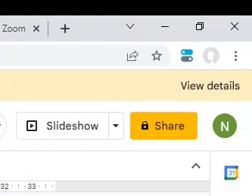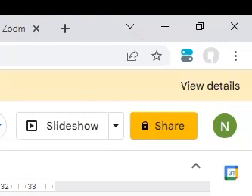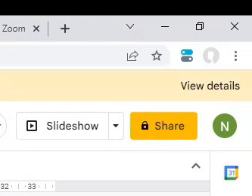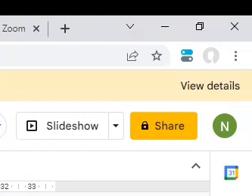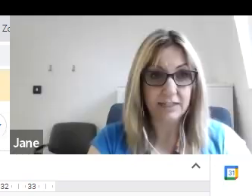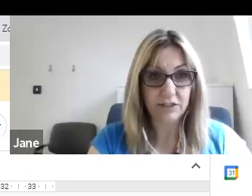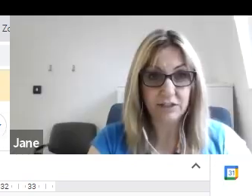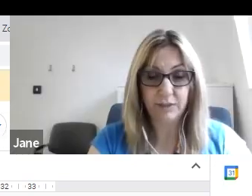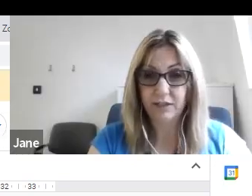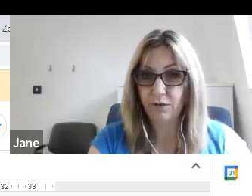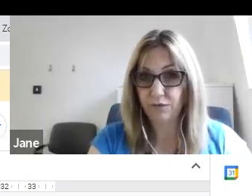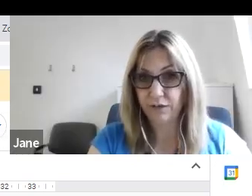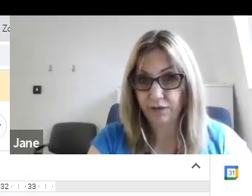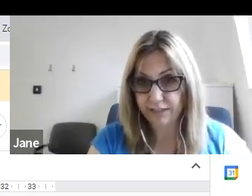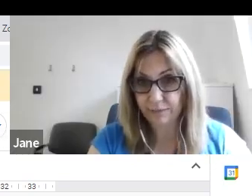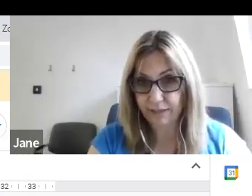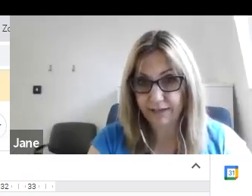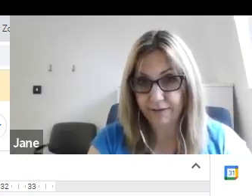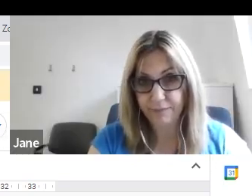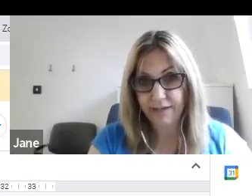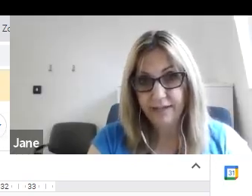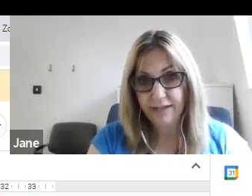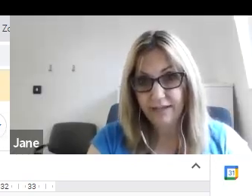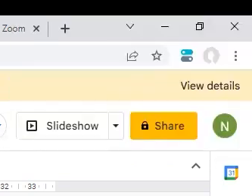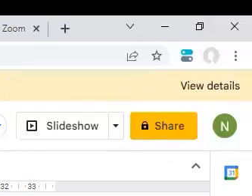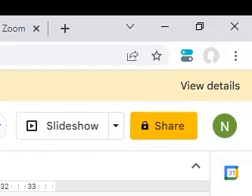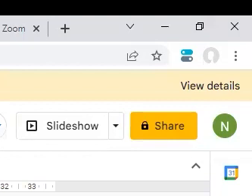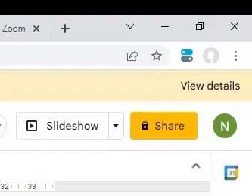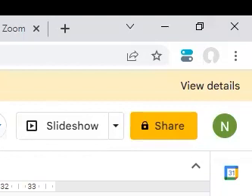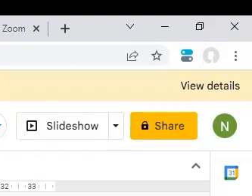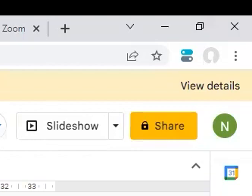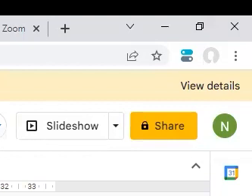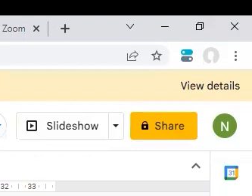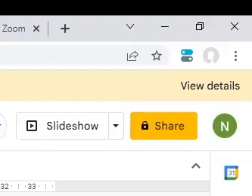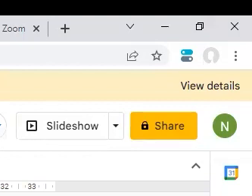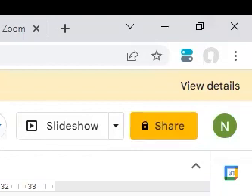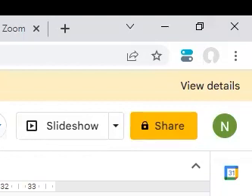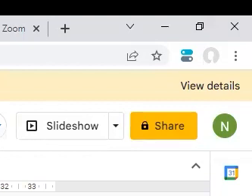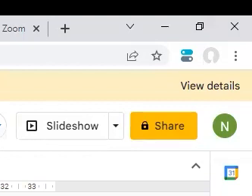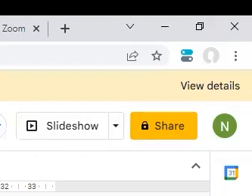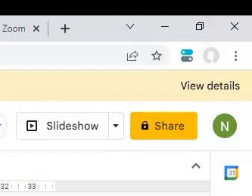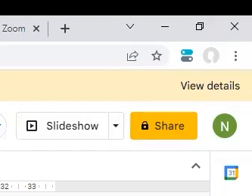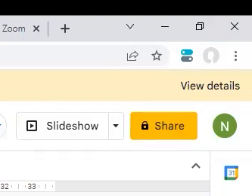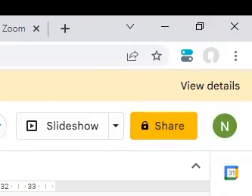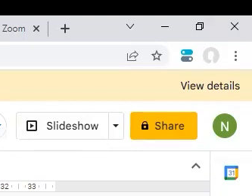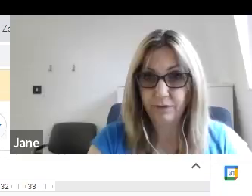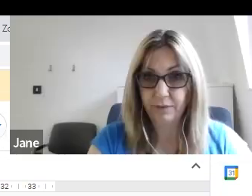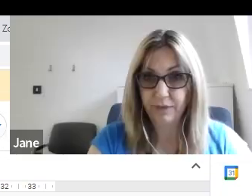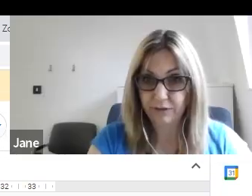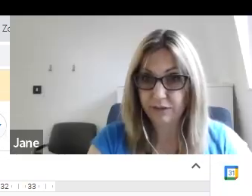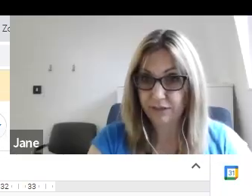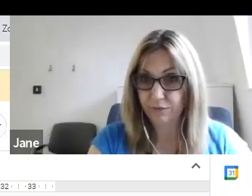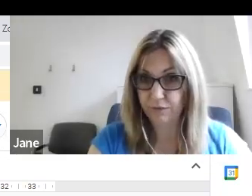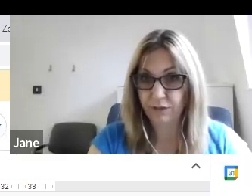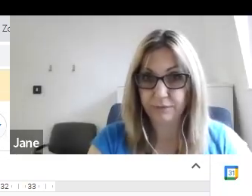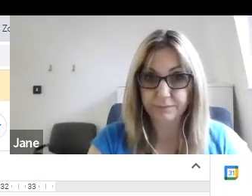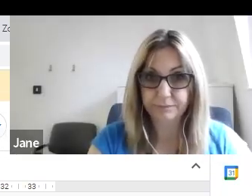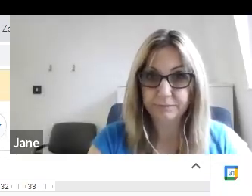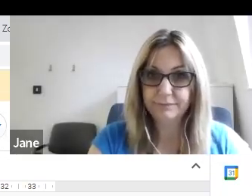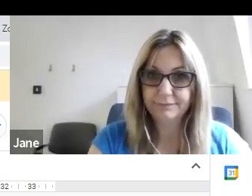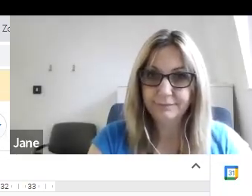self-refer to various organisations, we can offer advice about that and give them details of how